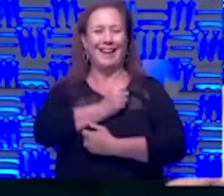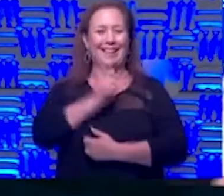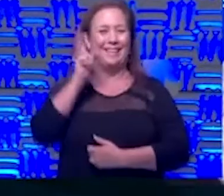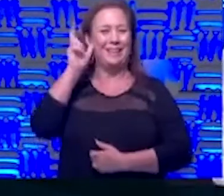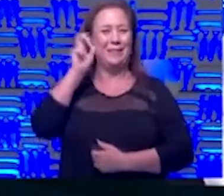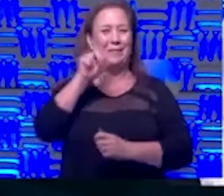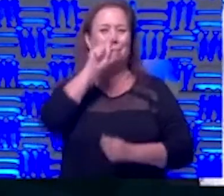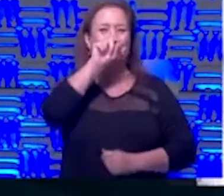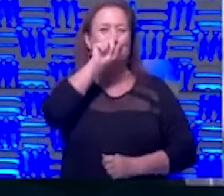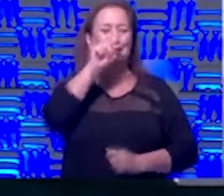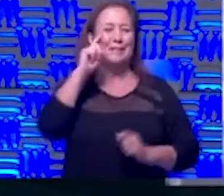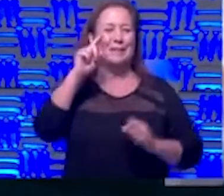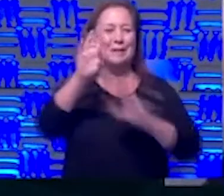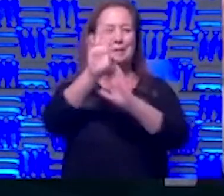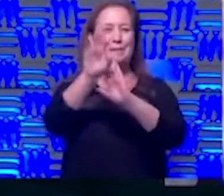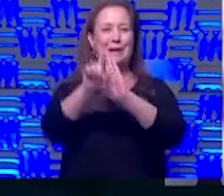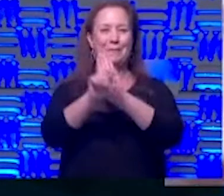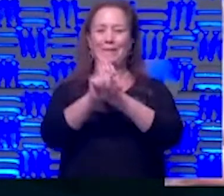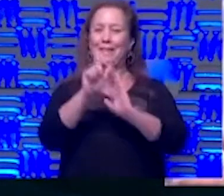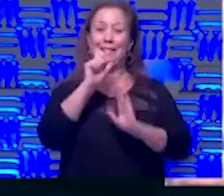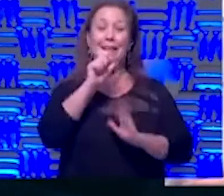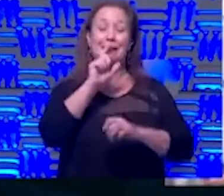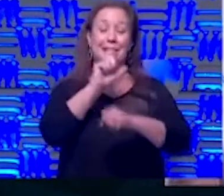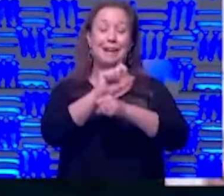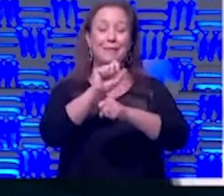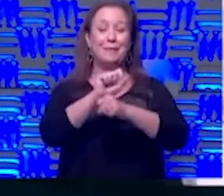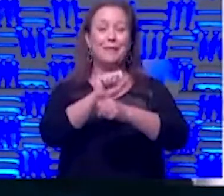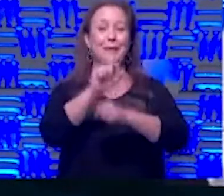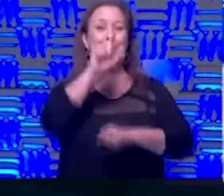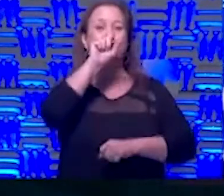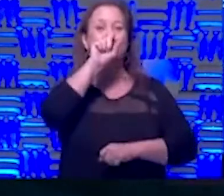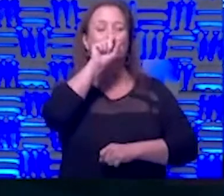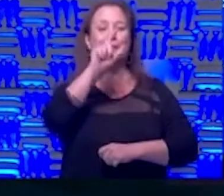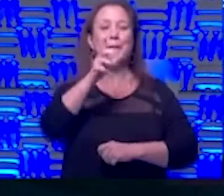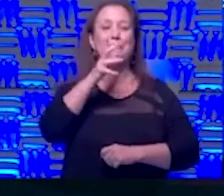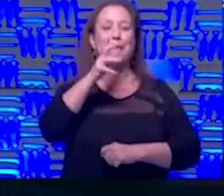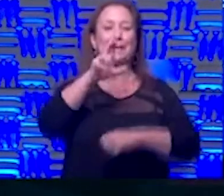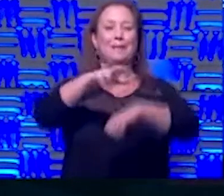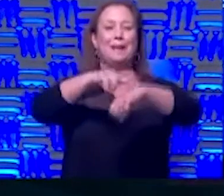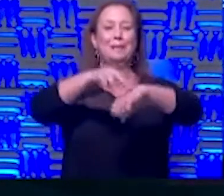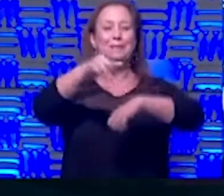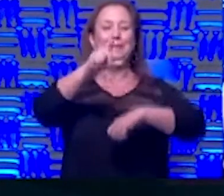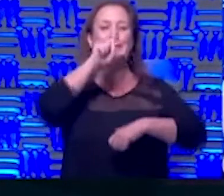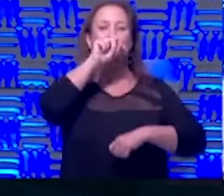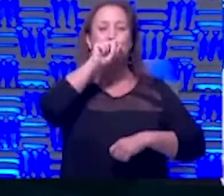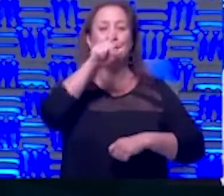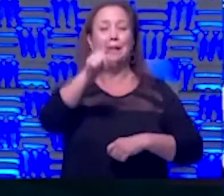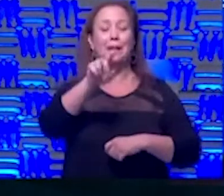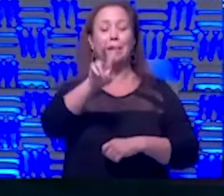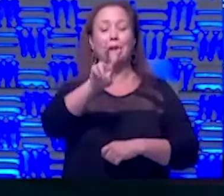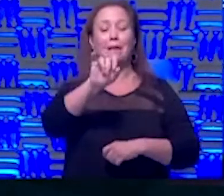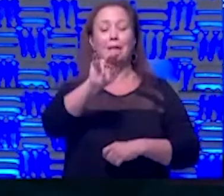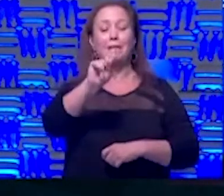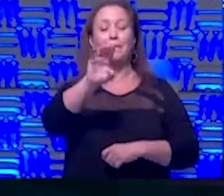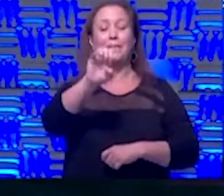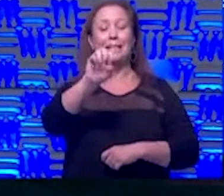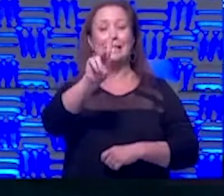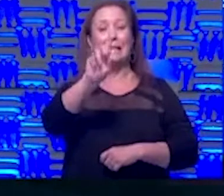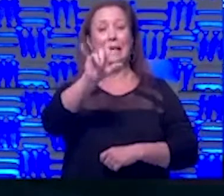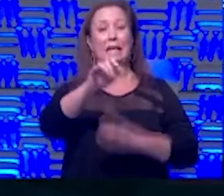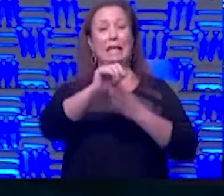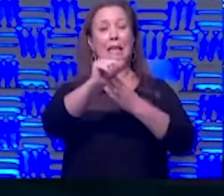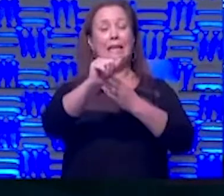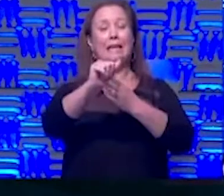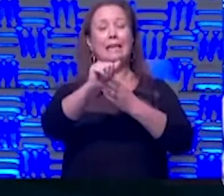nice effect right there. And that is not our effect. That's that's Mother Nature's effect. So I think Vince Key is here with us too, lead physician of the Kansas